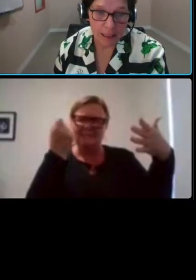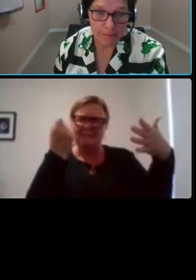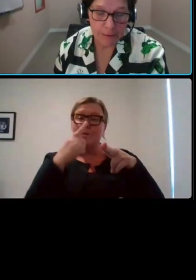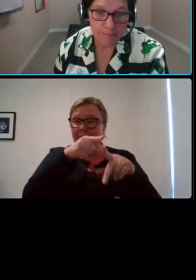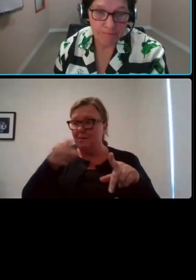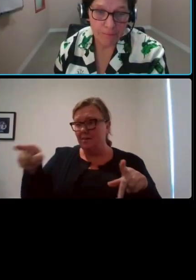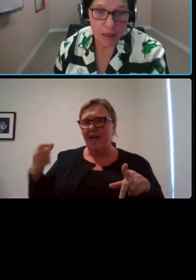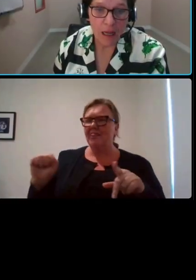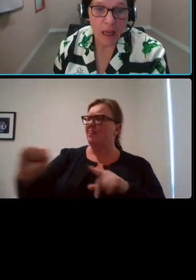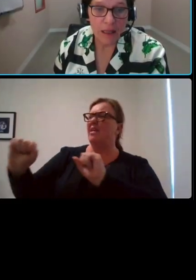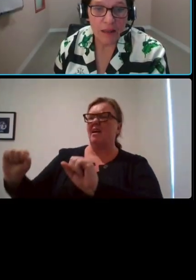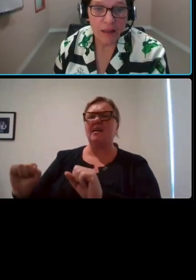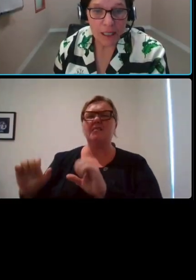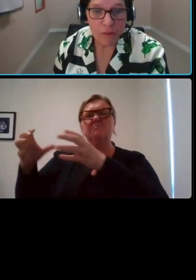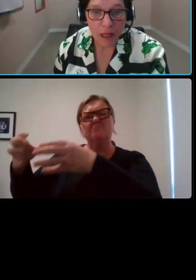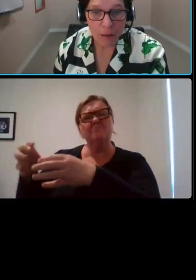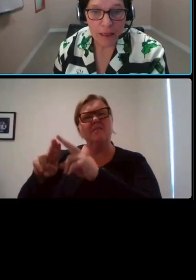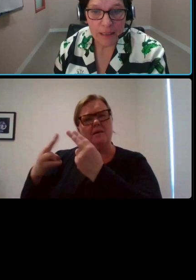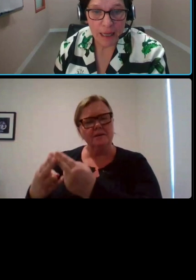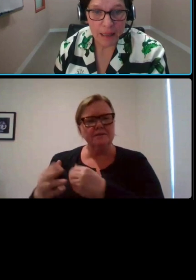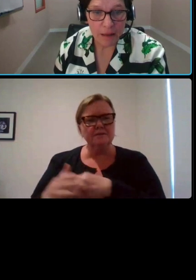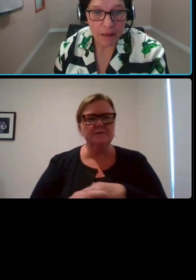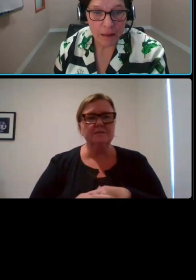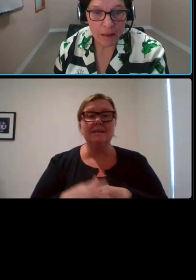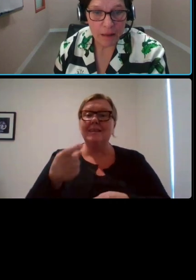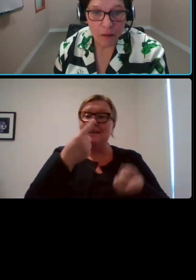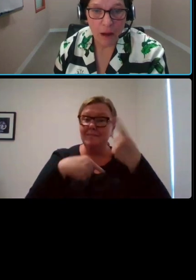their representatives. The information will help them